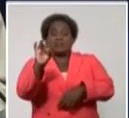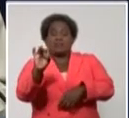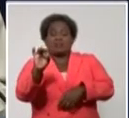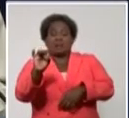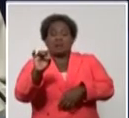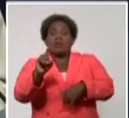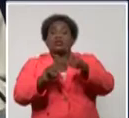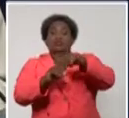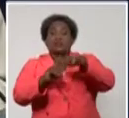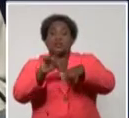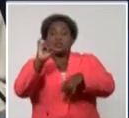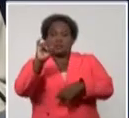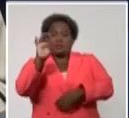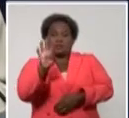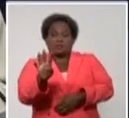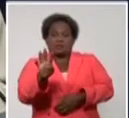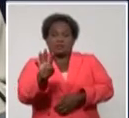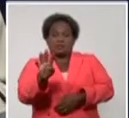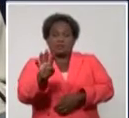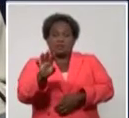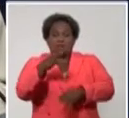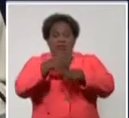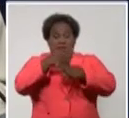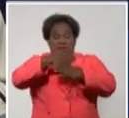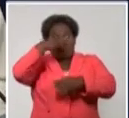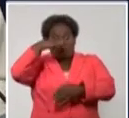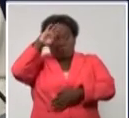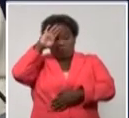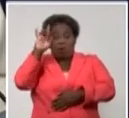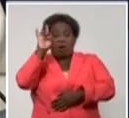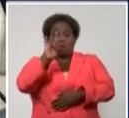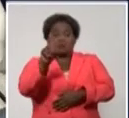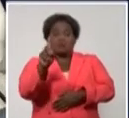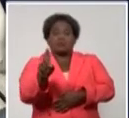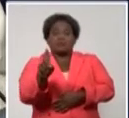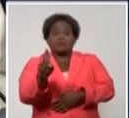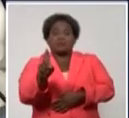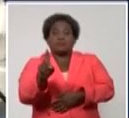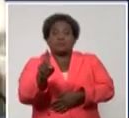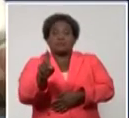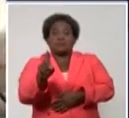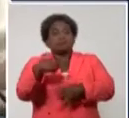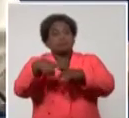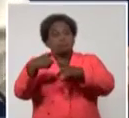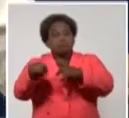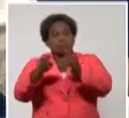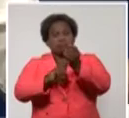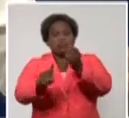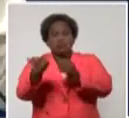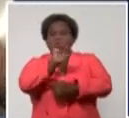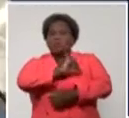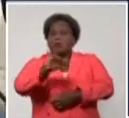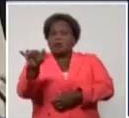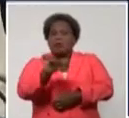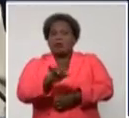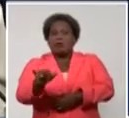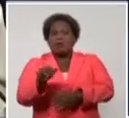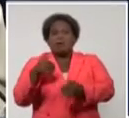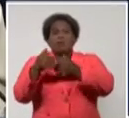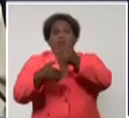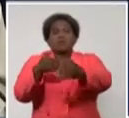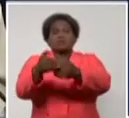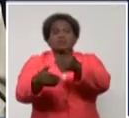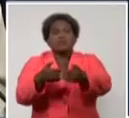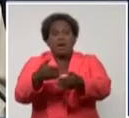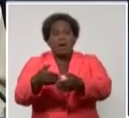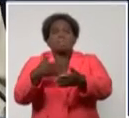2,123 cases diagnosed in Cuba have been confirmed case contacts, or 88.3% of all cases.